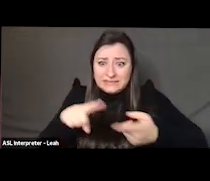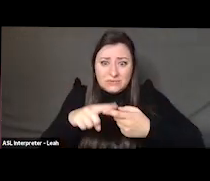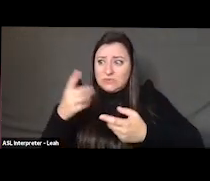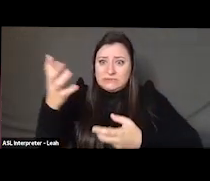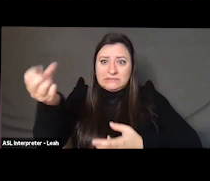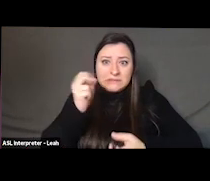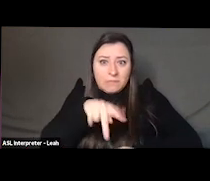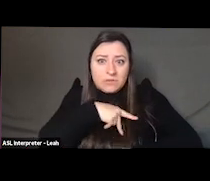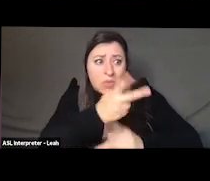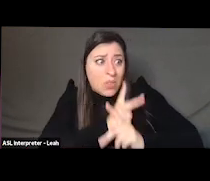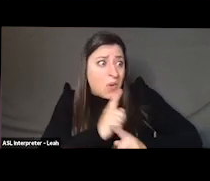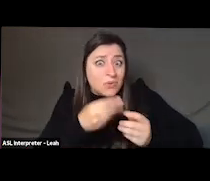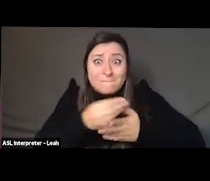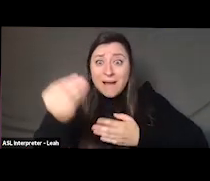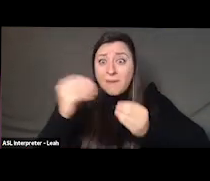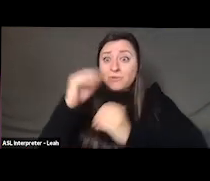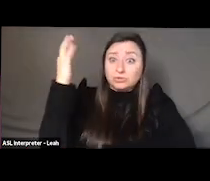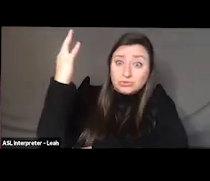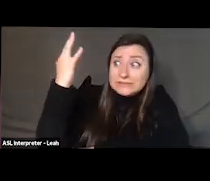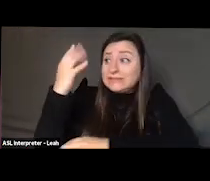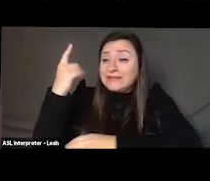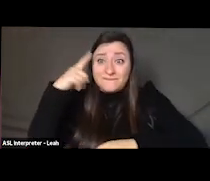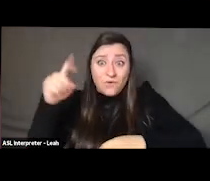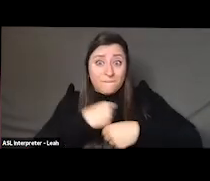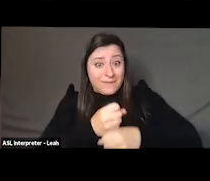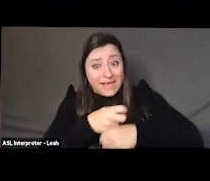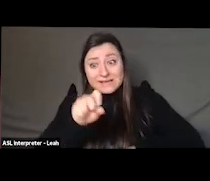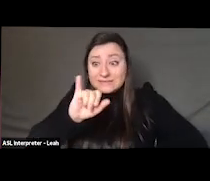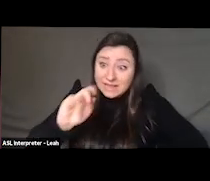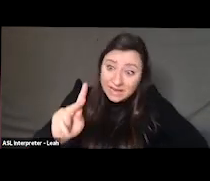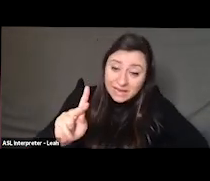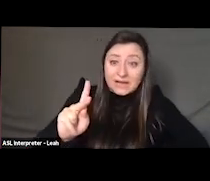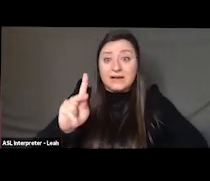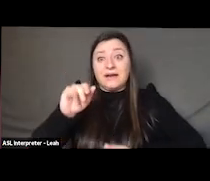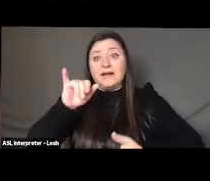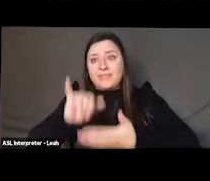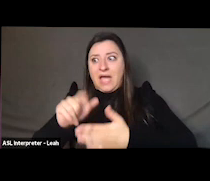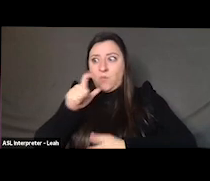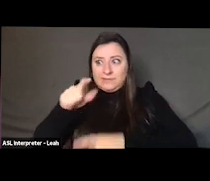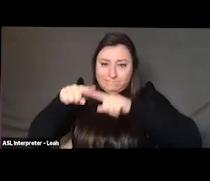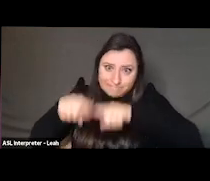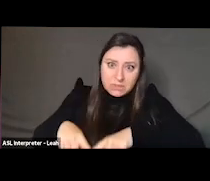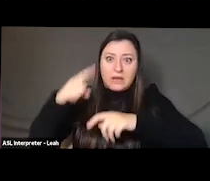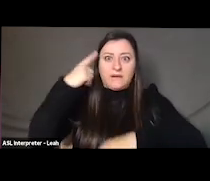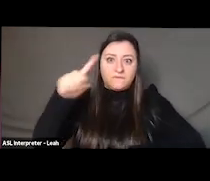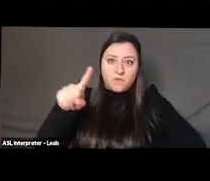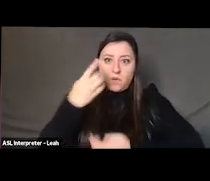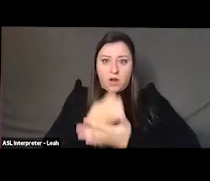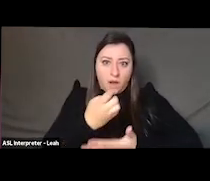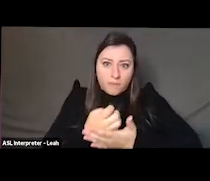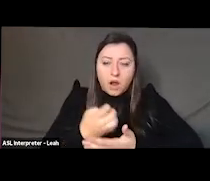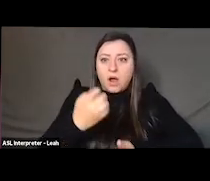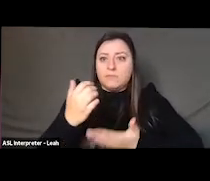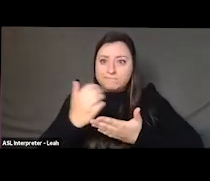loans to buy mulberry trees necessary for the production of silk. That was the backbone of the economy of Mount